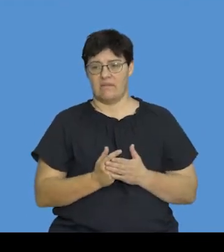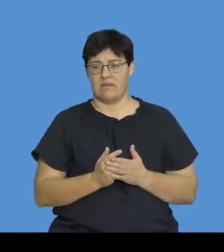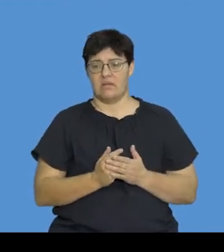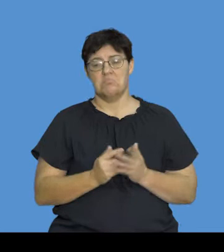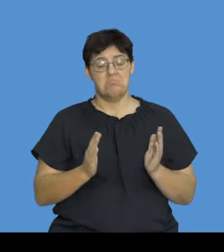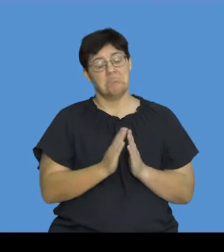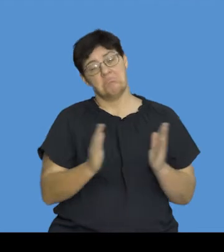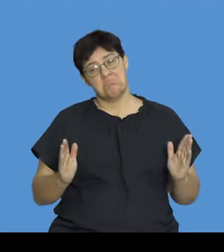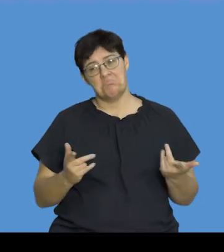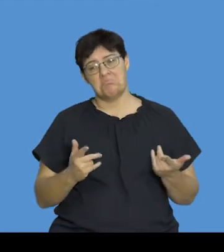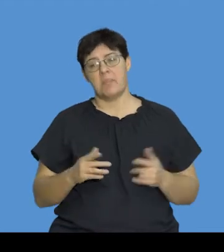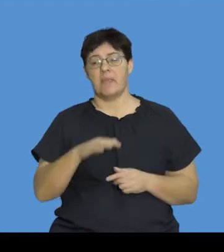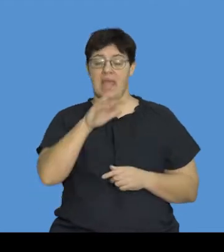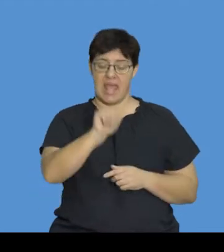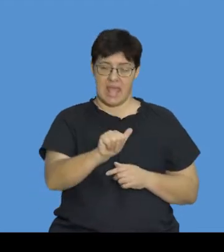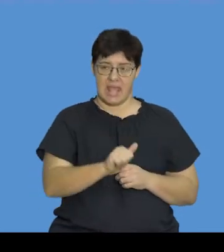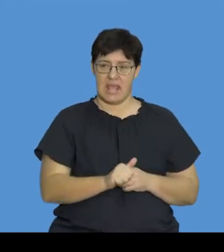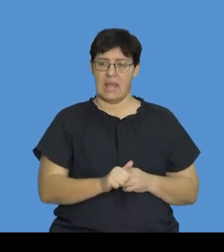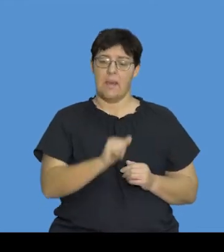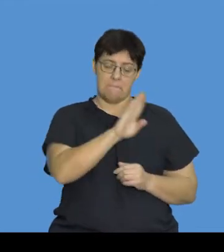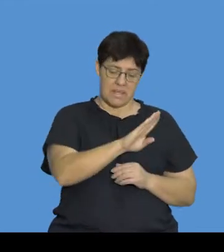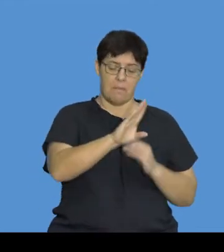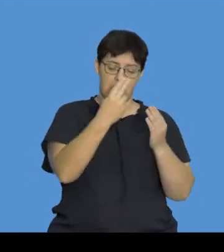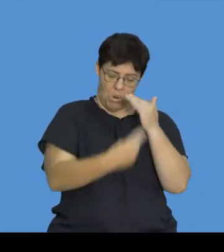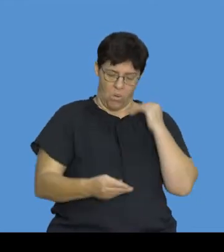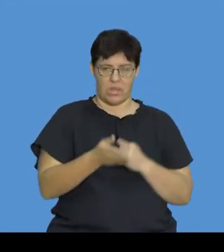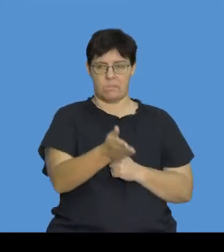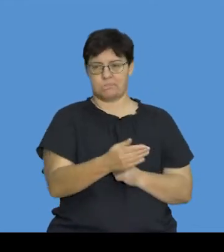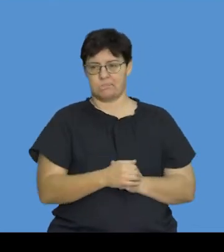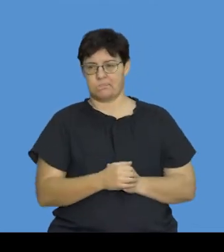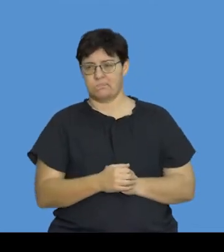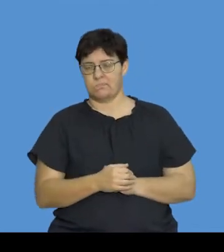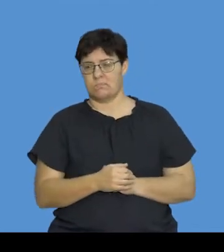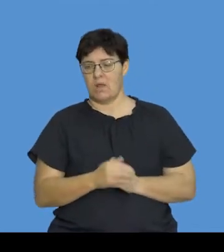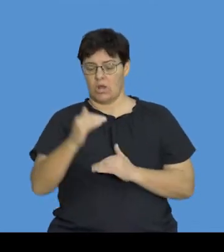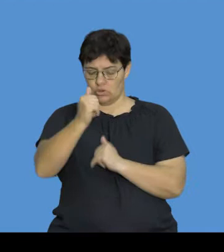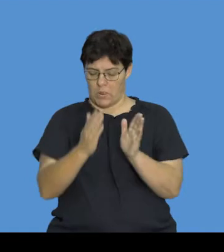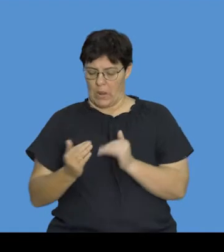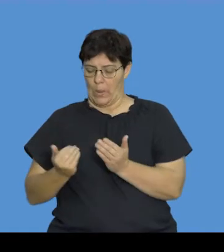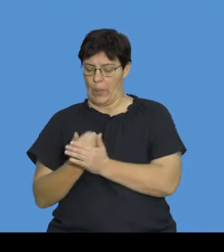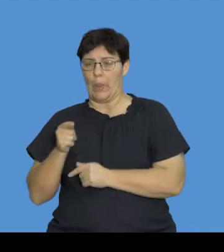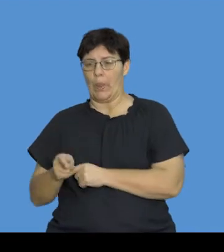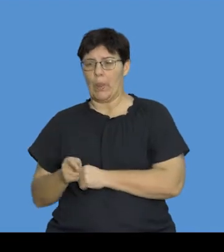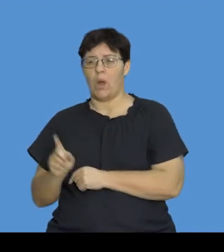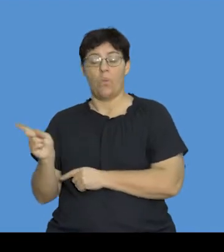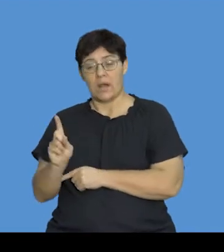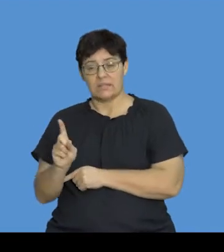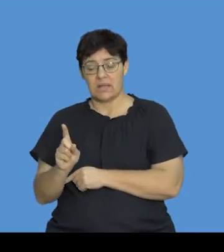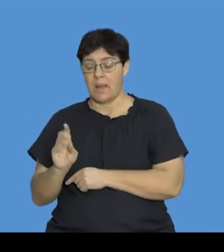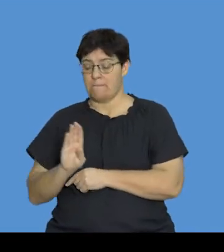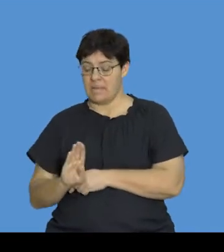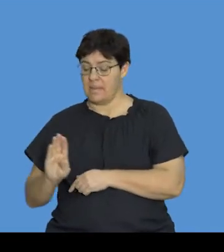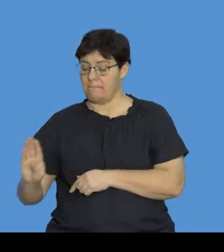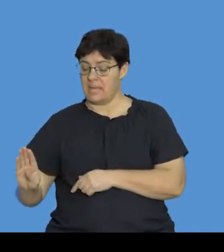here which has a and b, and I have a new square there by the corner, which is a square